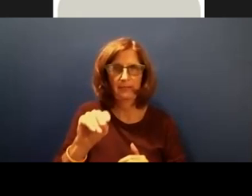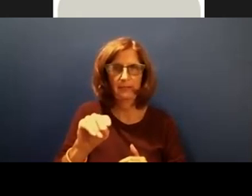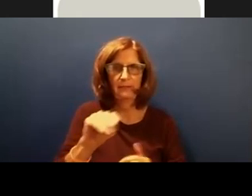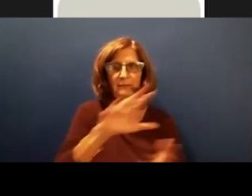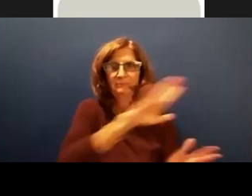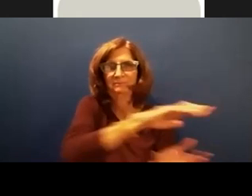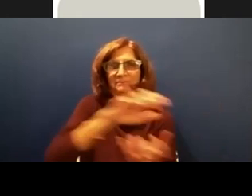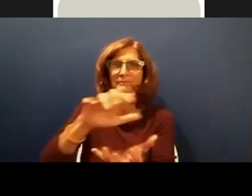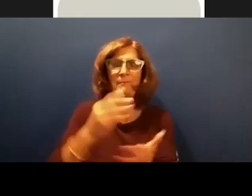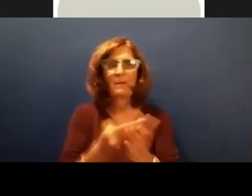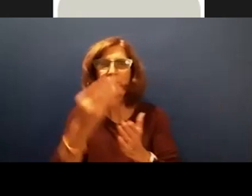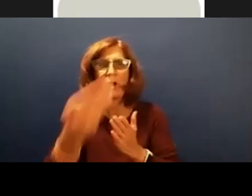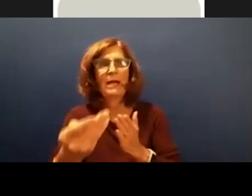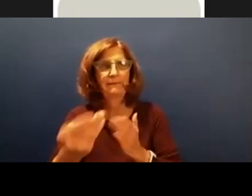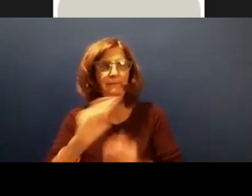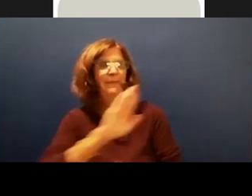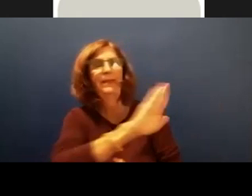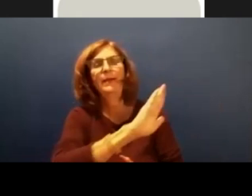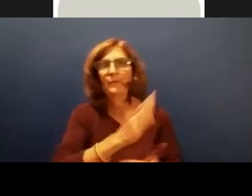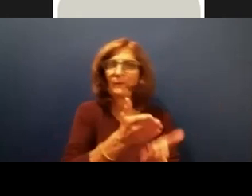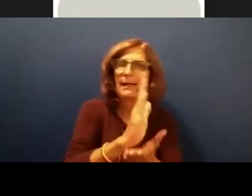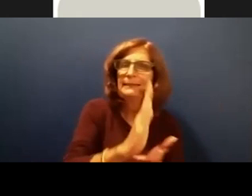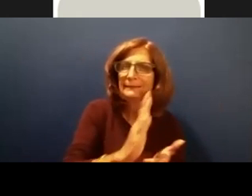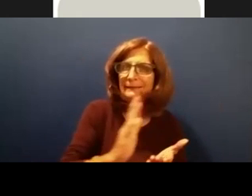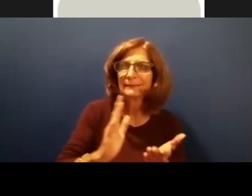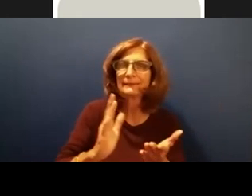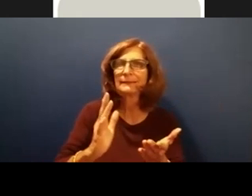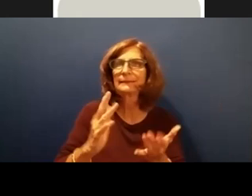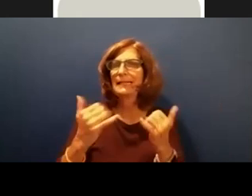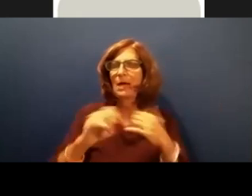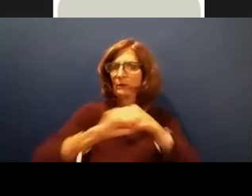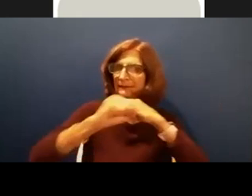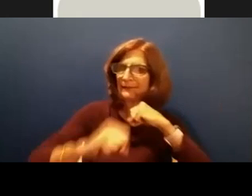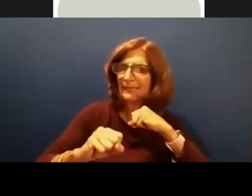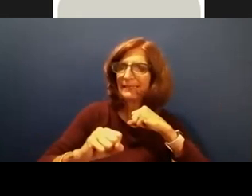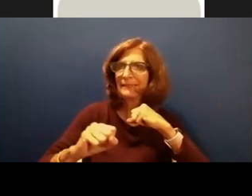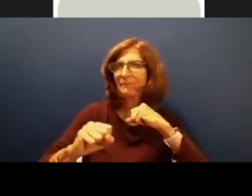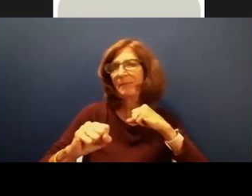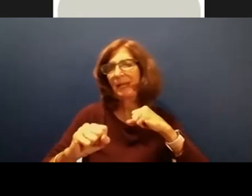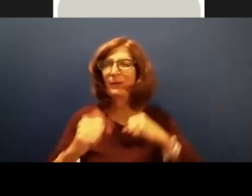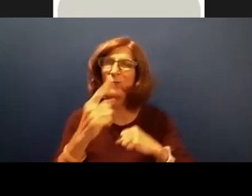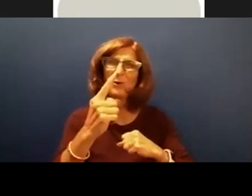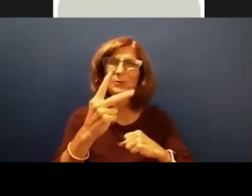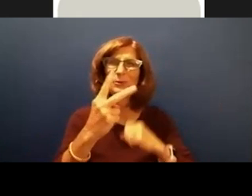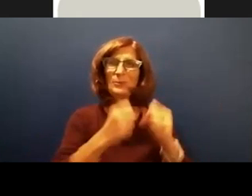inherited or bought out those development rights, and then we had extended them a year or so ago.